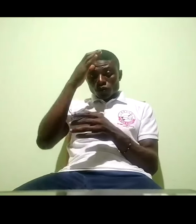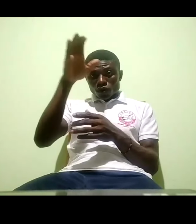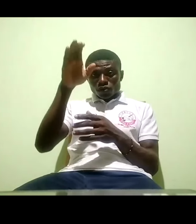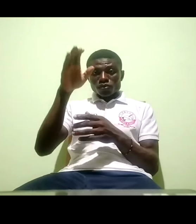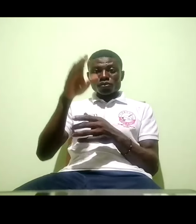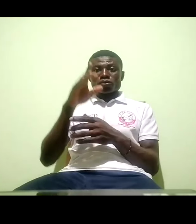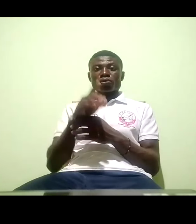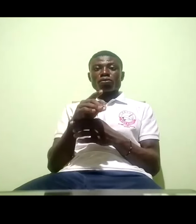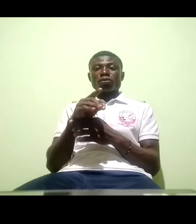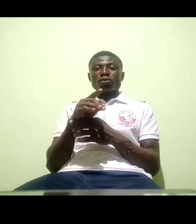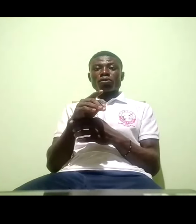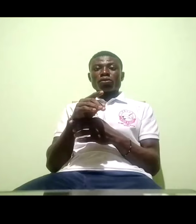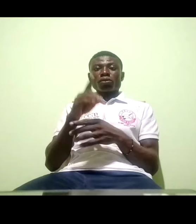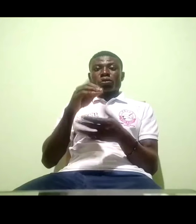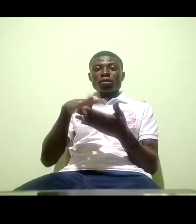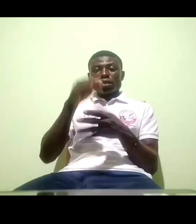issue?